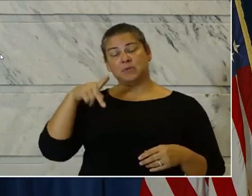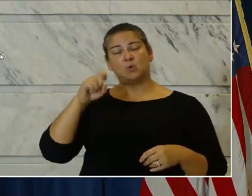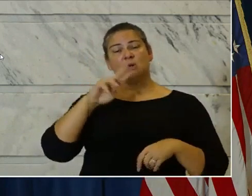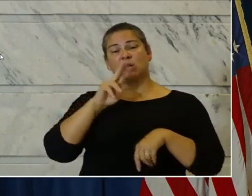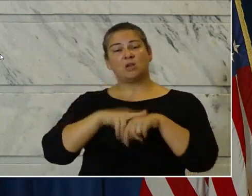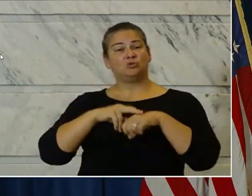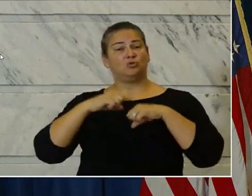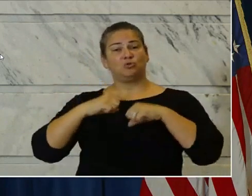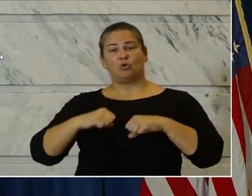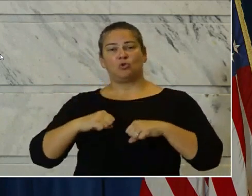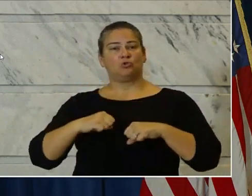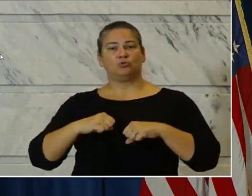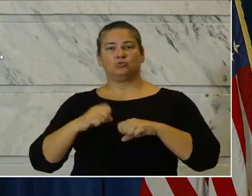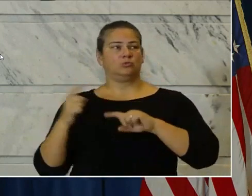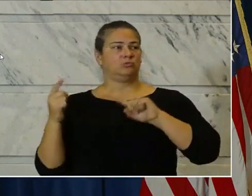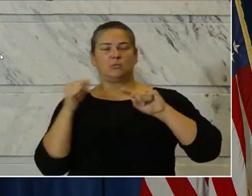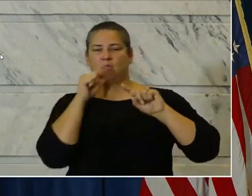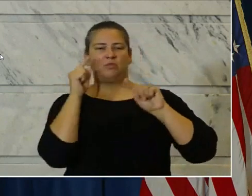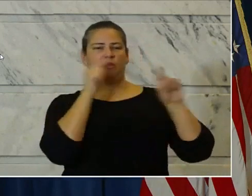Guard are in Louisville.